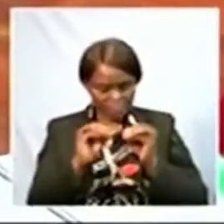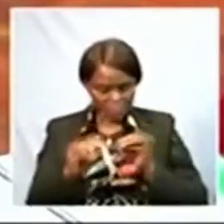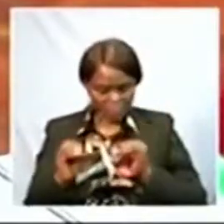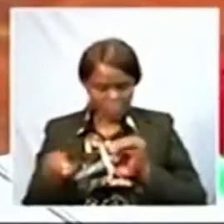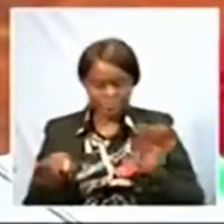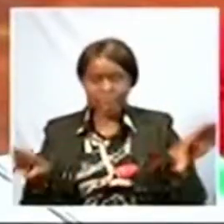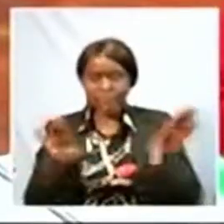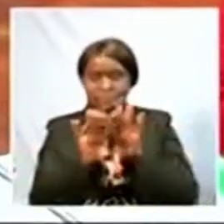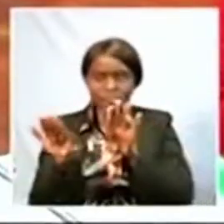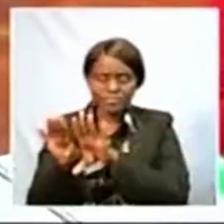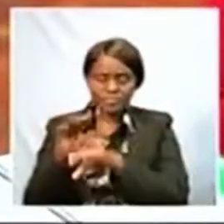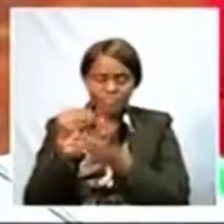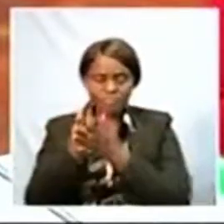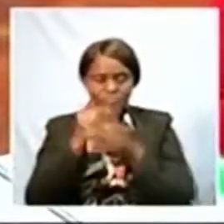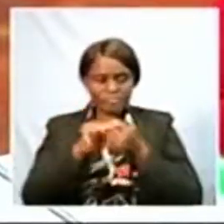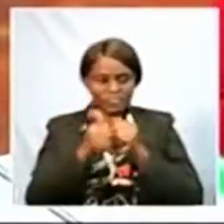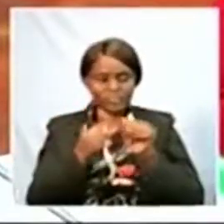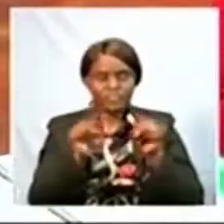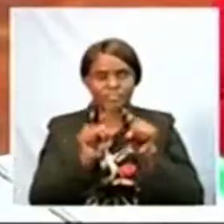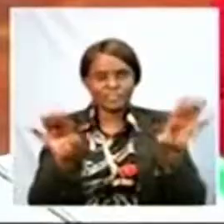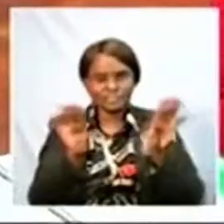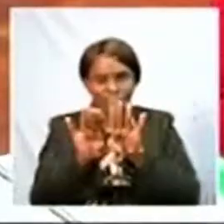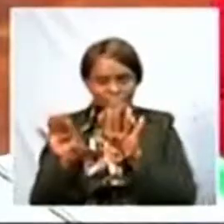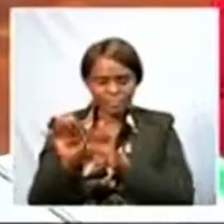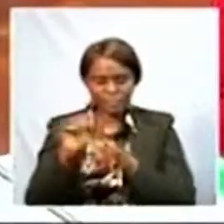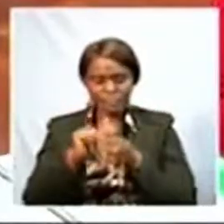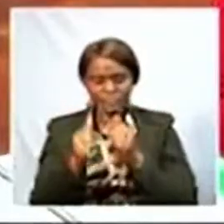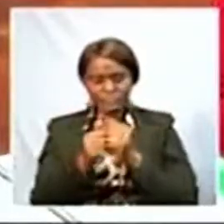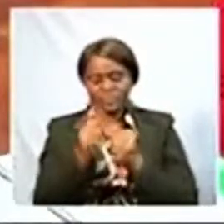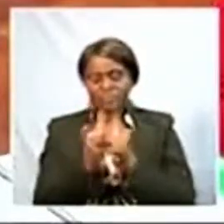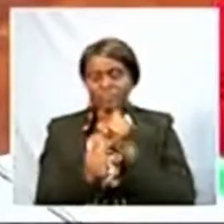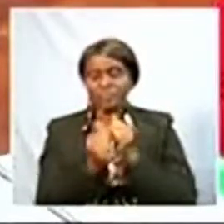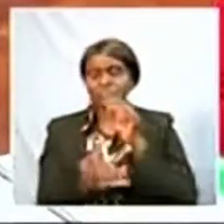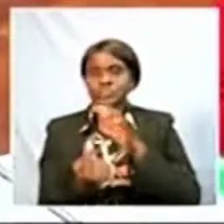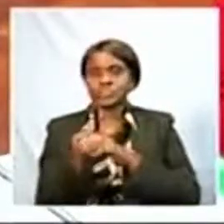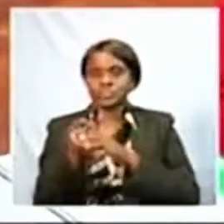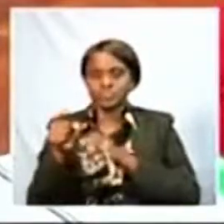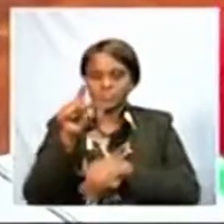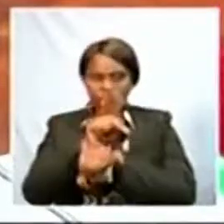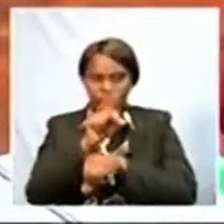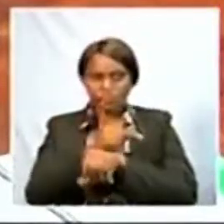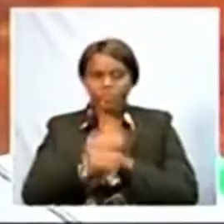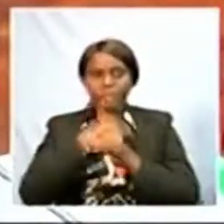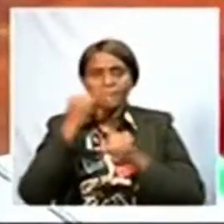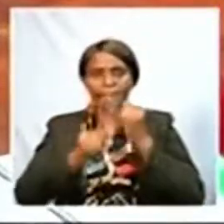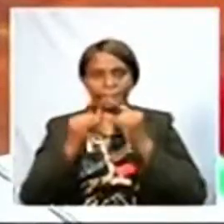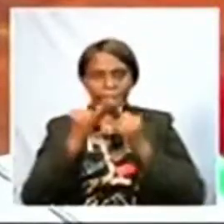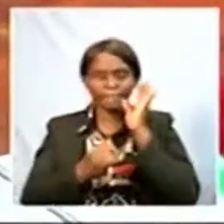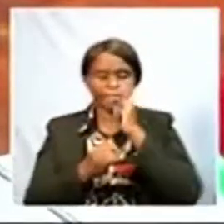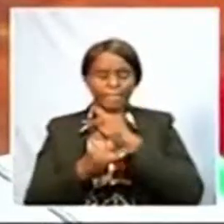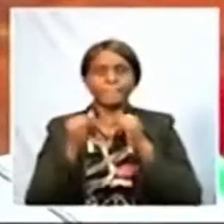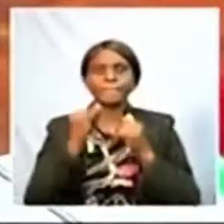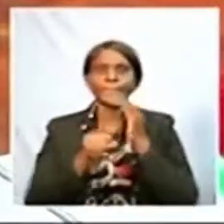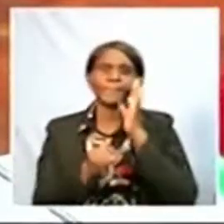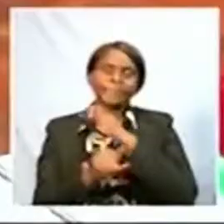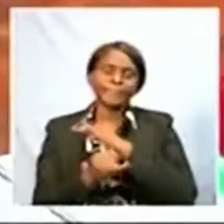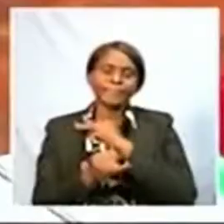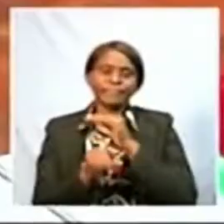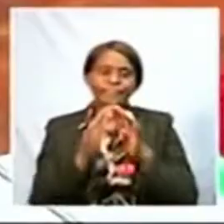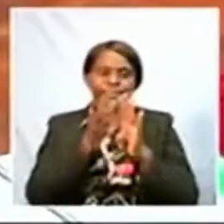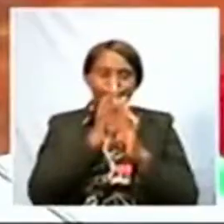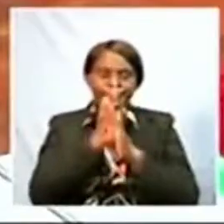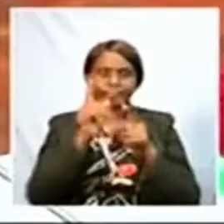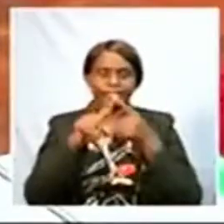seal the leakages, and to mend the cracks that were caused by the lift channels. The project has since been completed. Refer